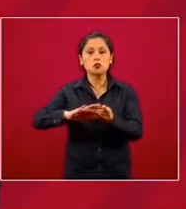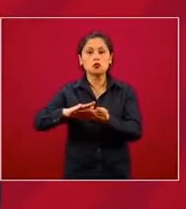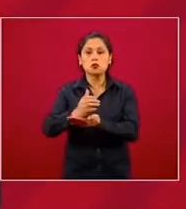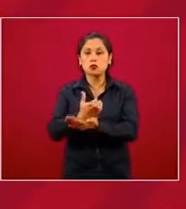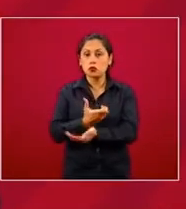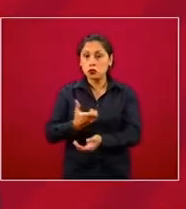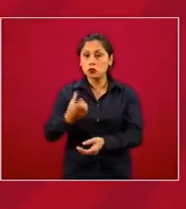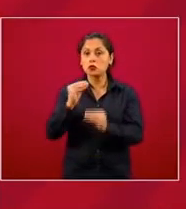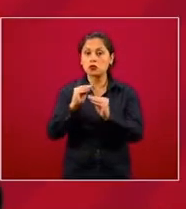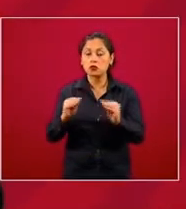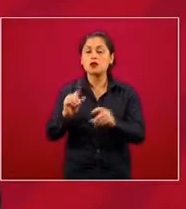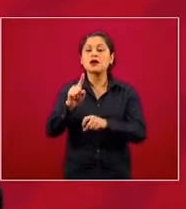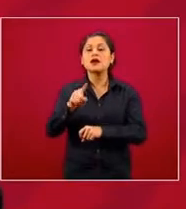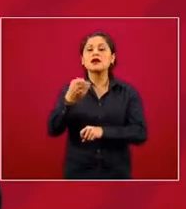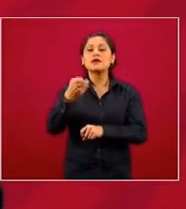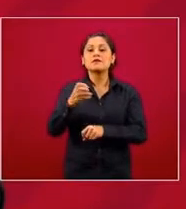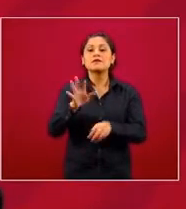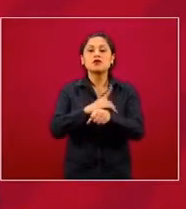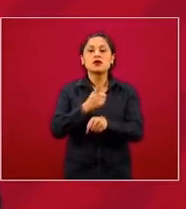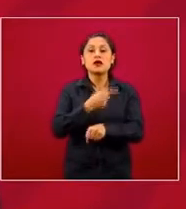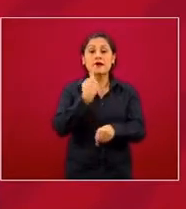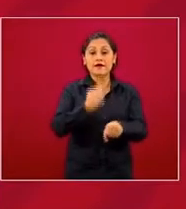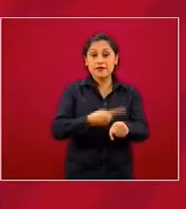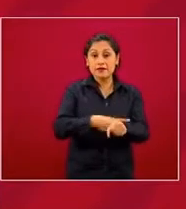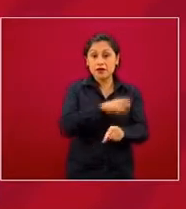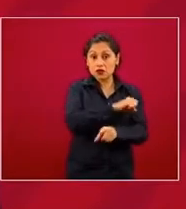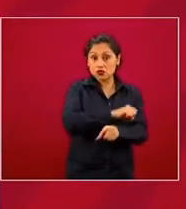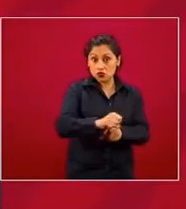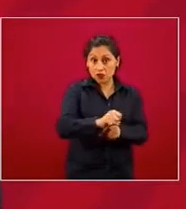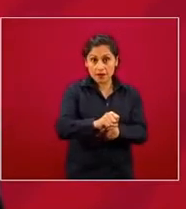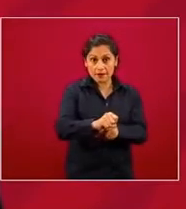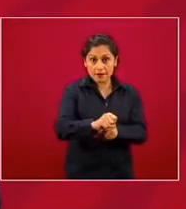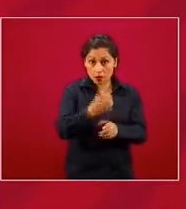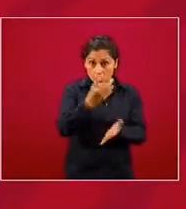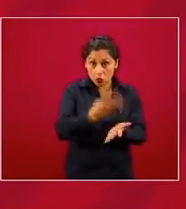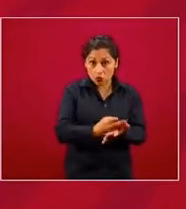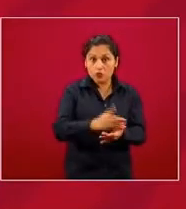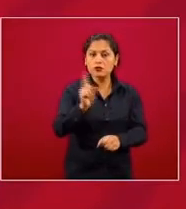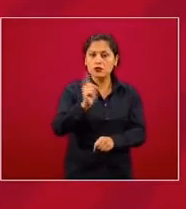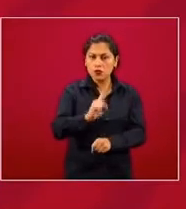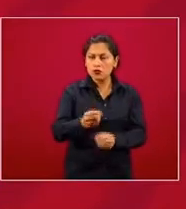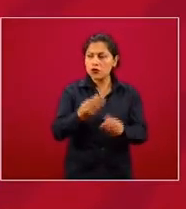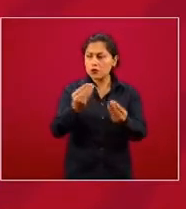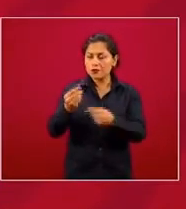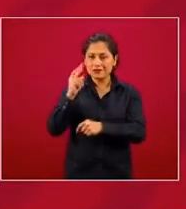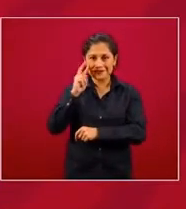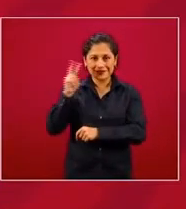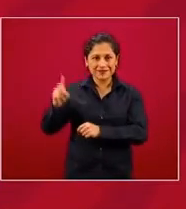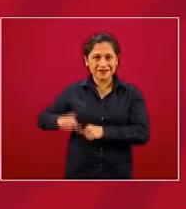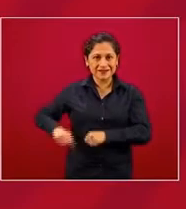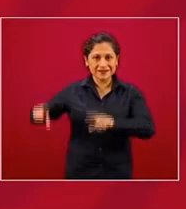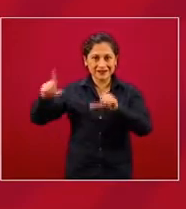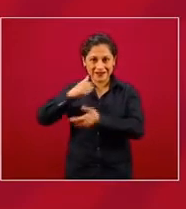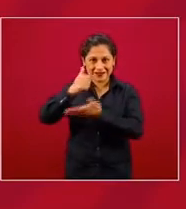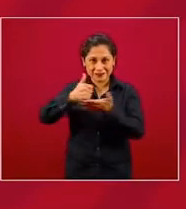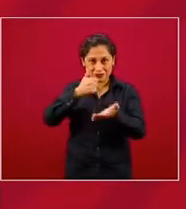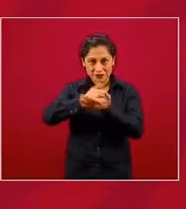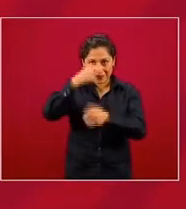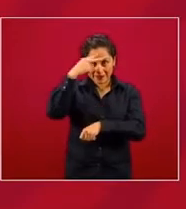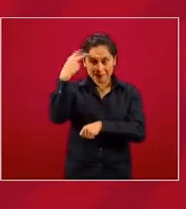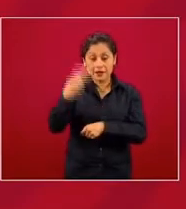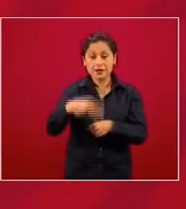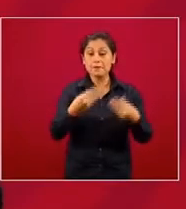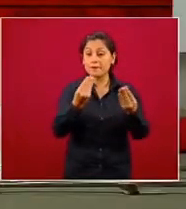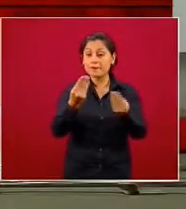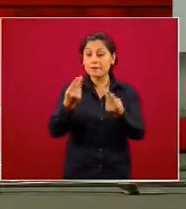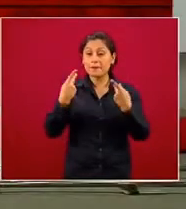solamente los but casos leves, the los great casos majority of pediátricos, cases with the también hay data that una we gran just cantidad, saw, lo acabamos de ver there's con el a dato de la Ciudad de México, significant de number of personas que